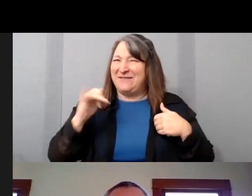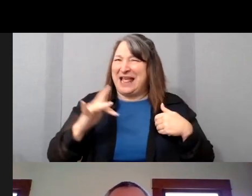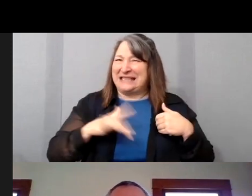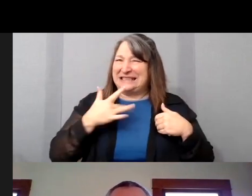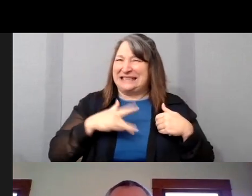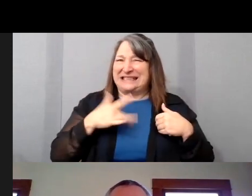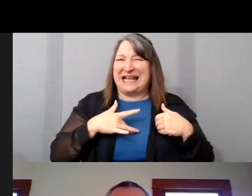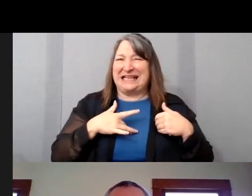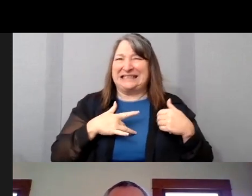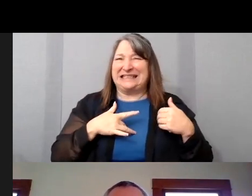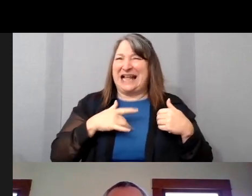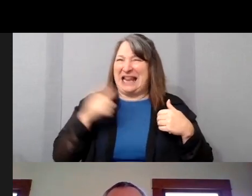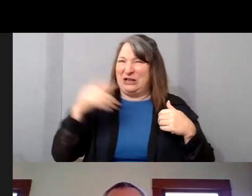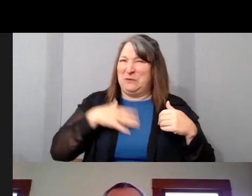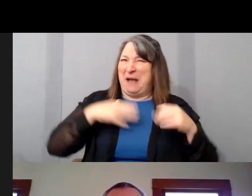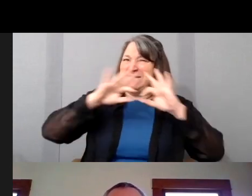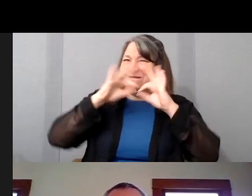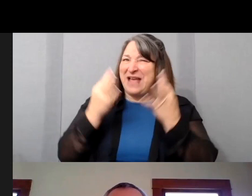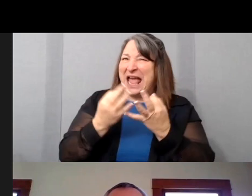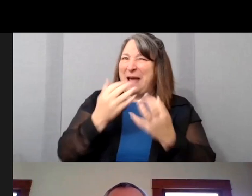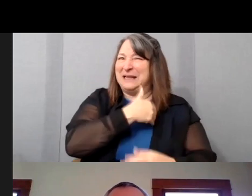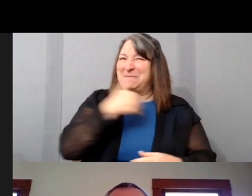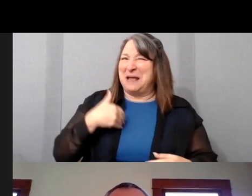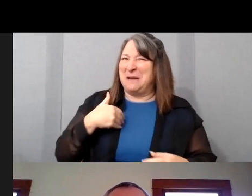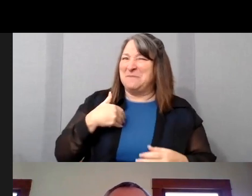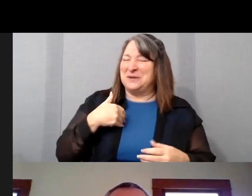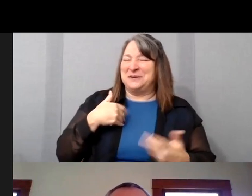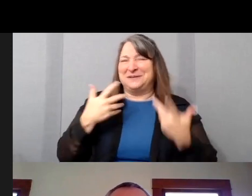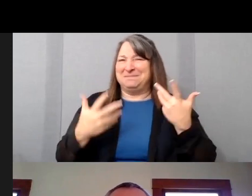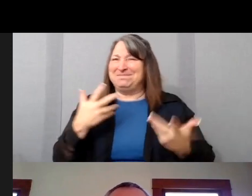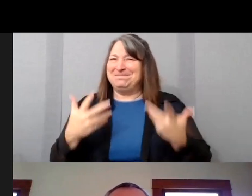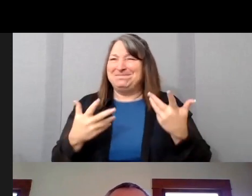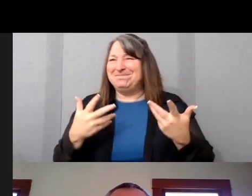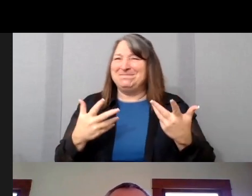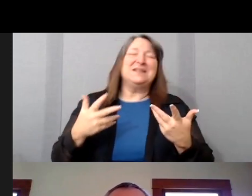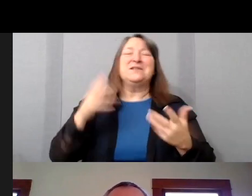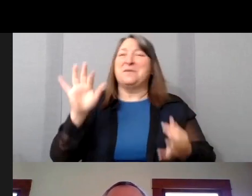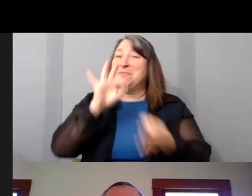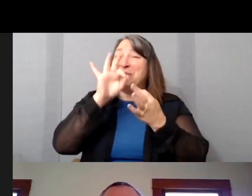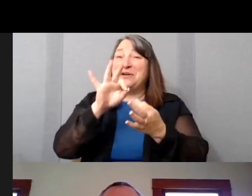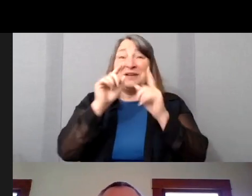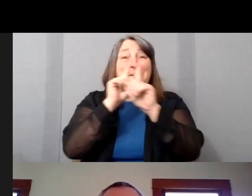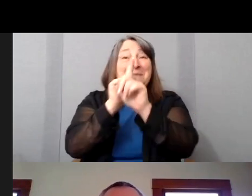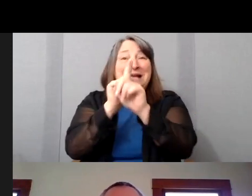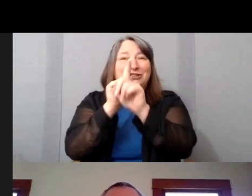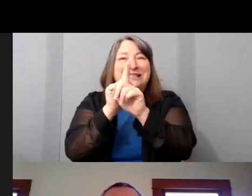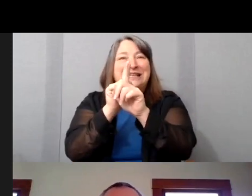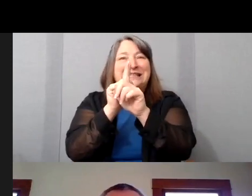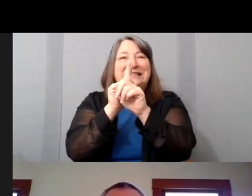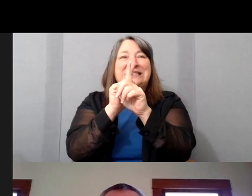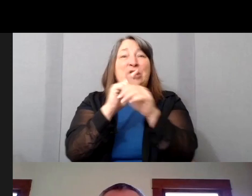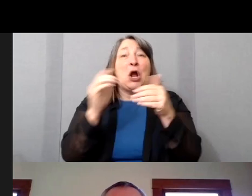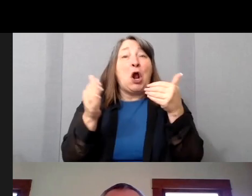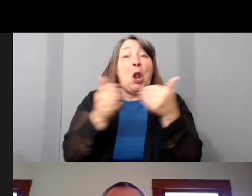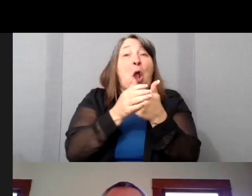a family member, right? I mean, the ideal mentoring relationship, I think, is something that is as close as possible to